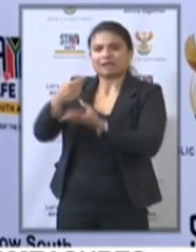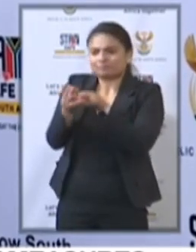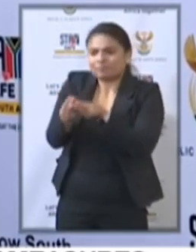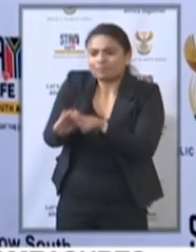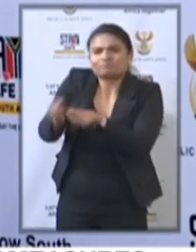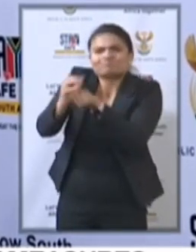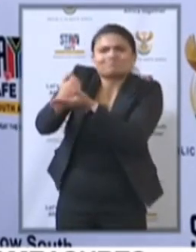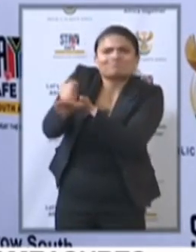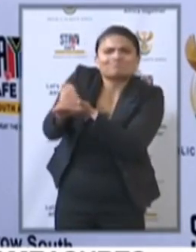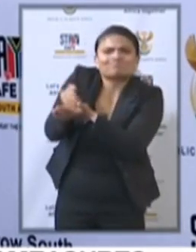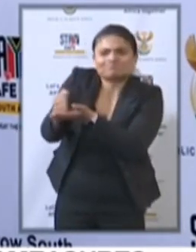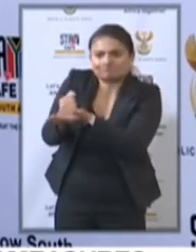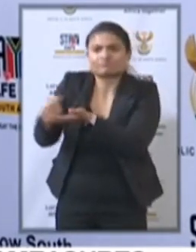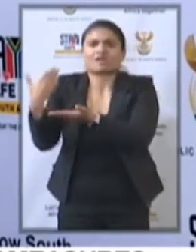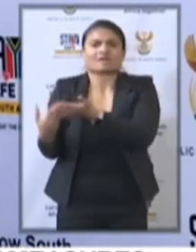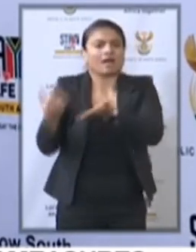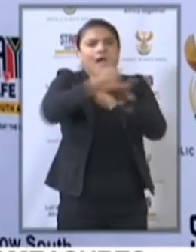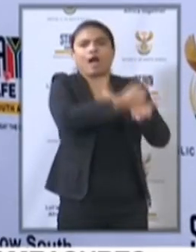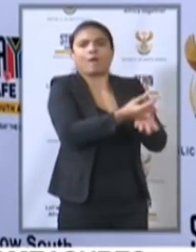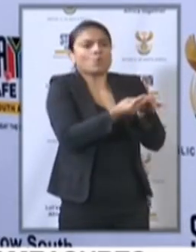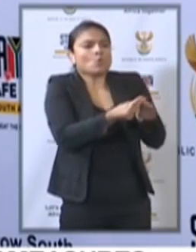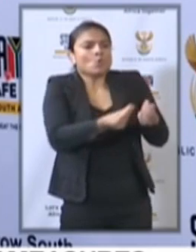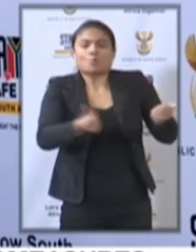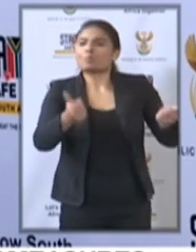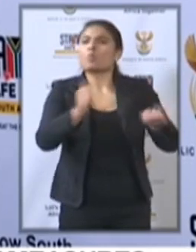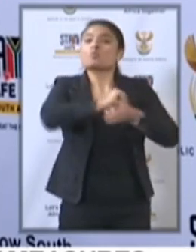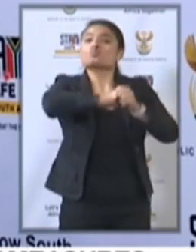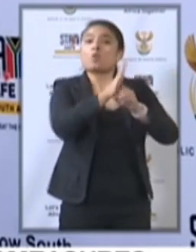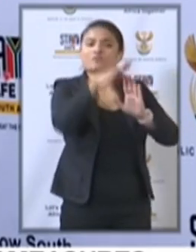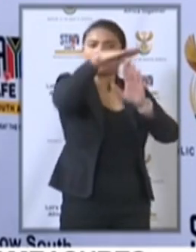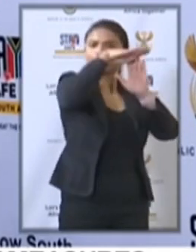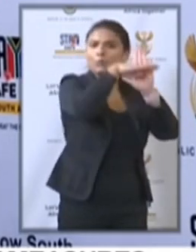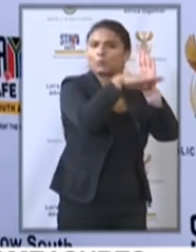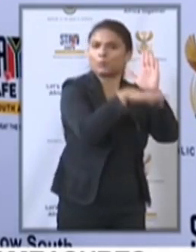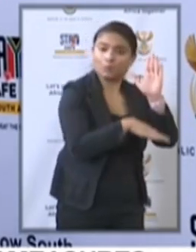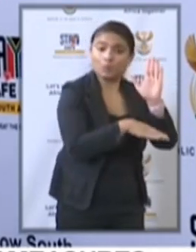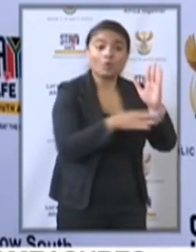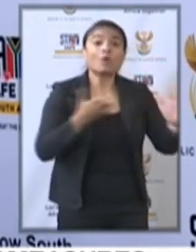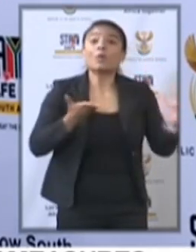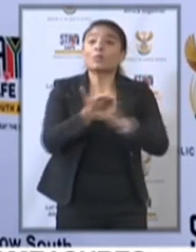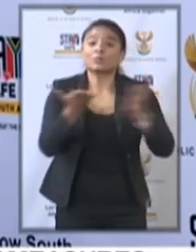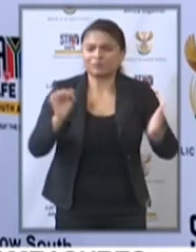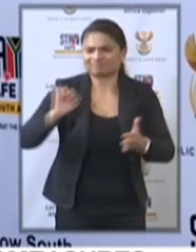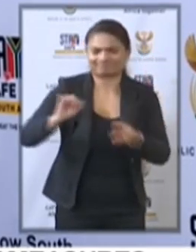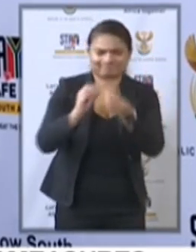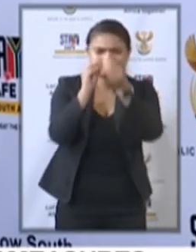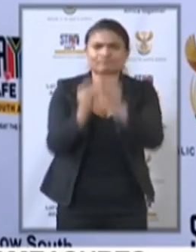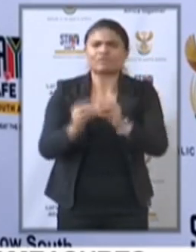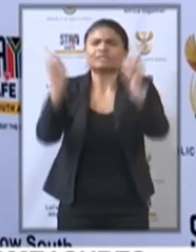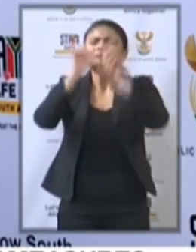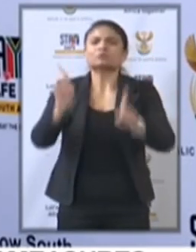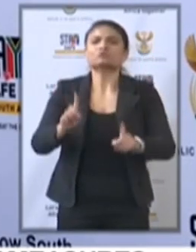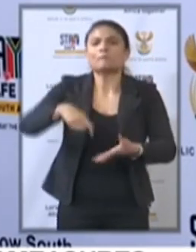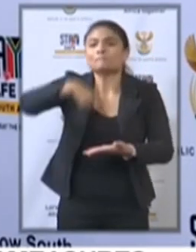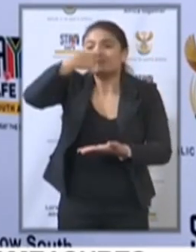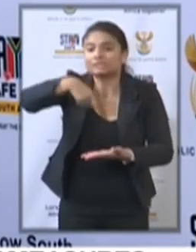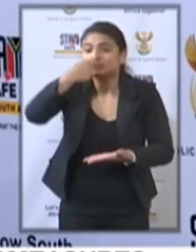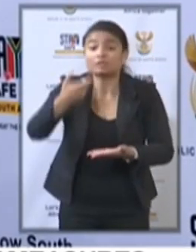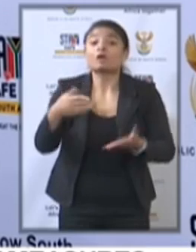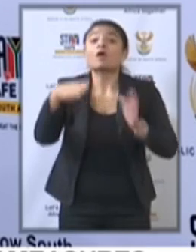anti-coronavirus therapy or therapeutics. The program has been working with the African